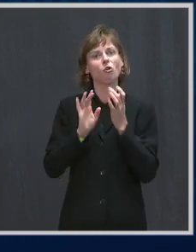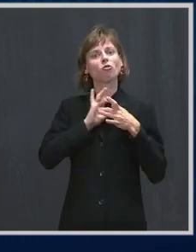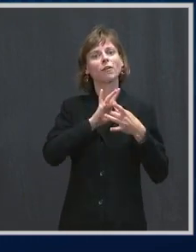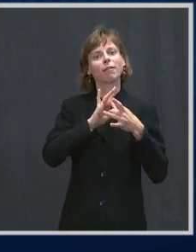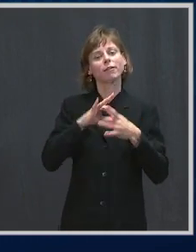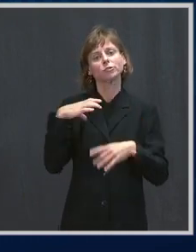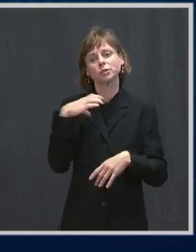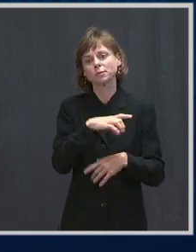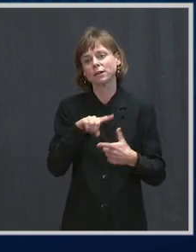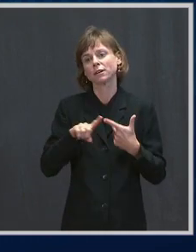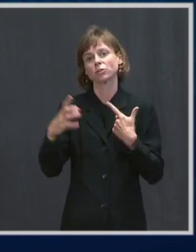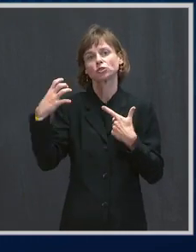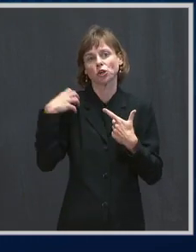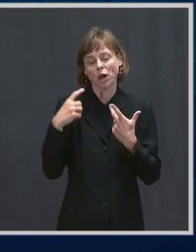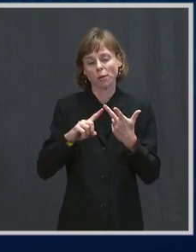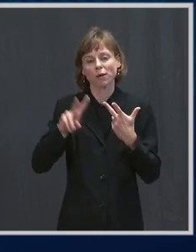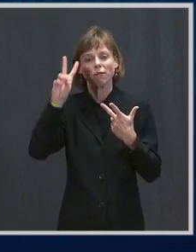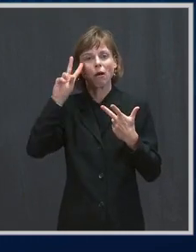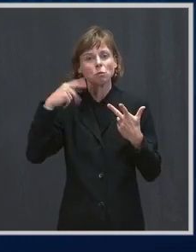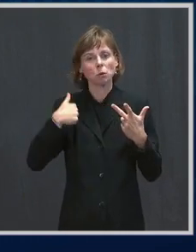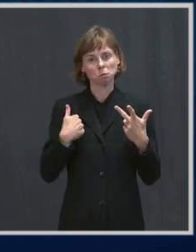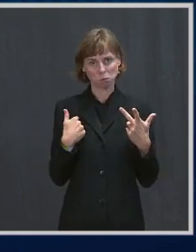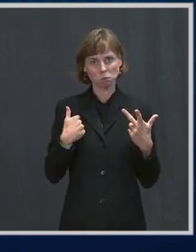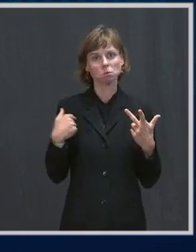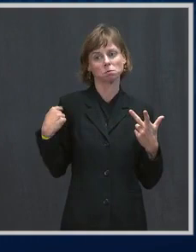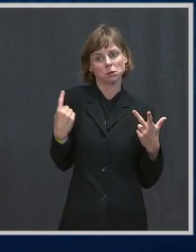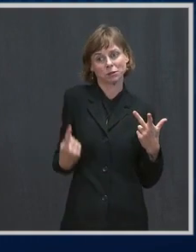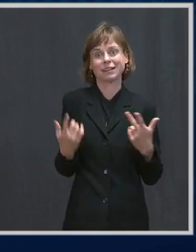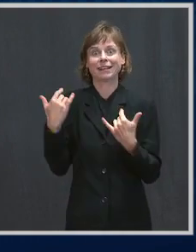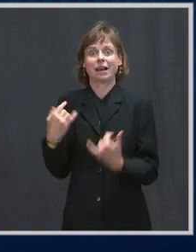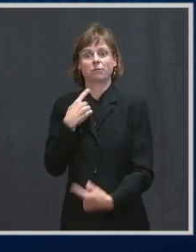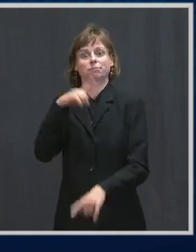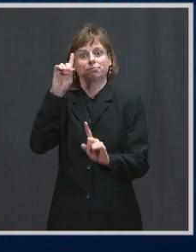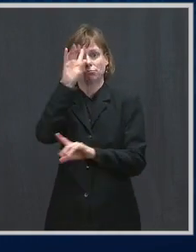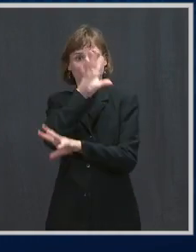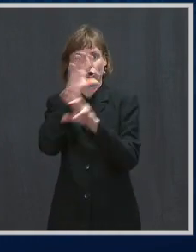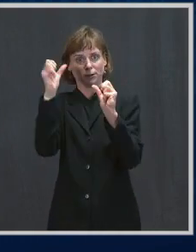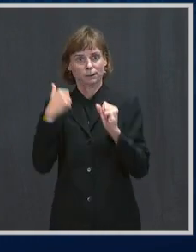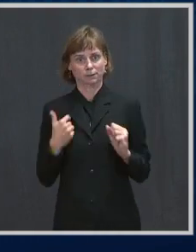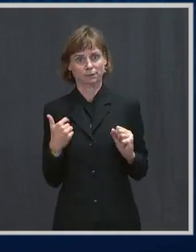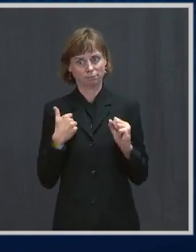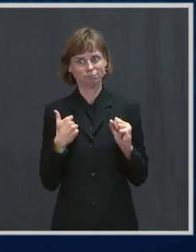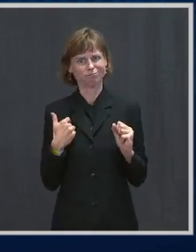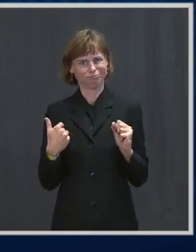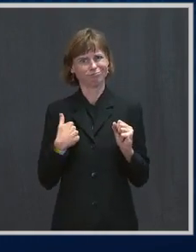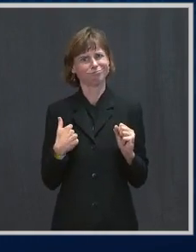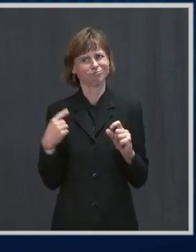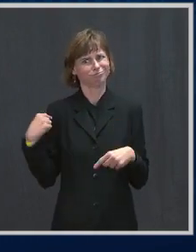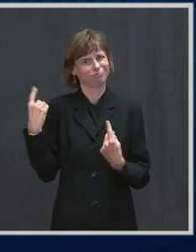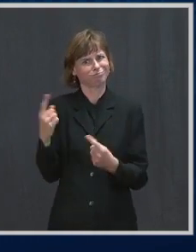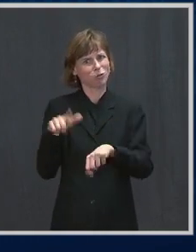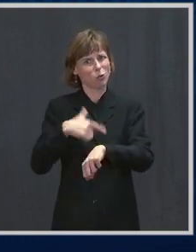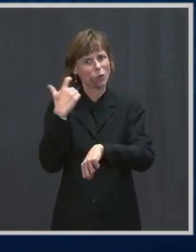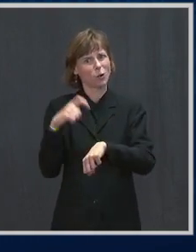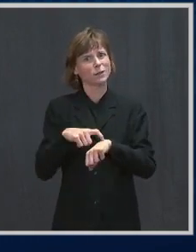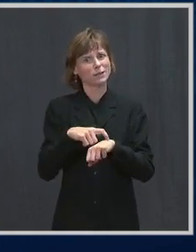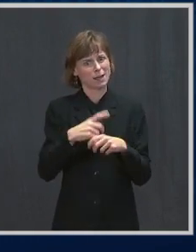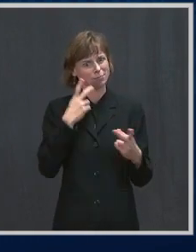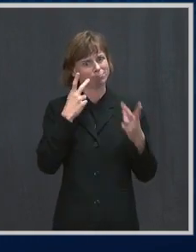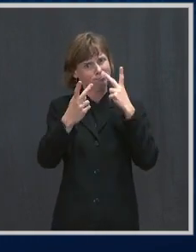chairman and then as vice president and now as president for a long time dealing with state.